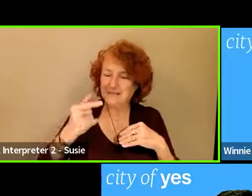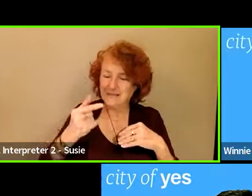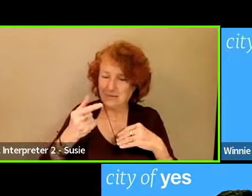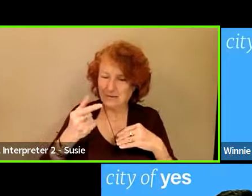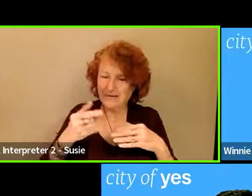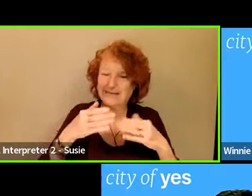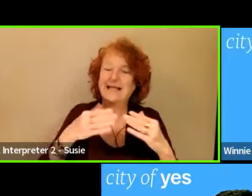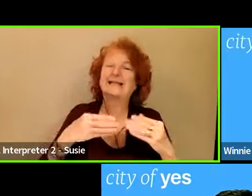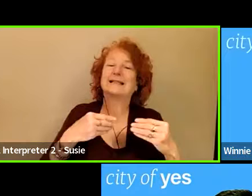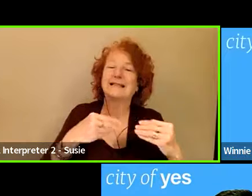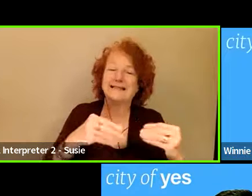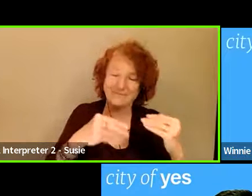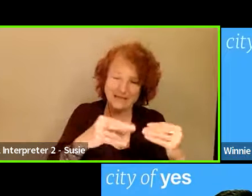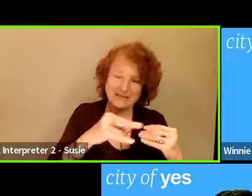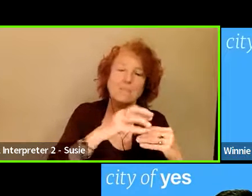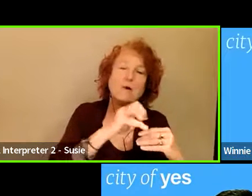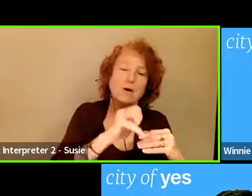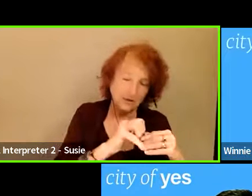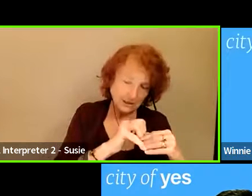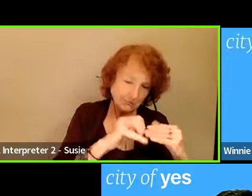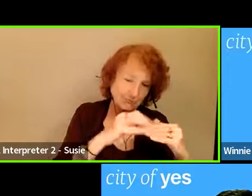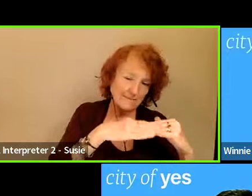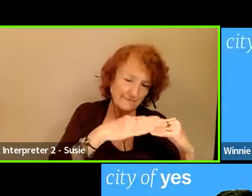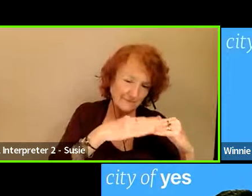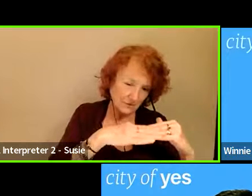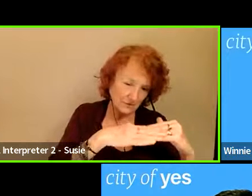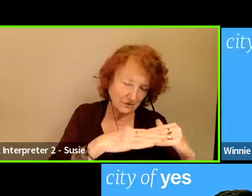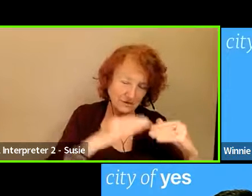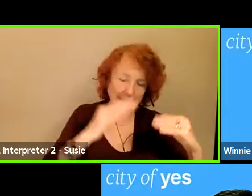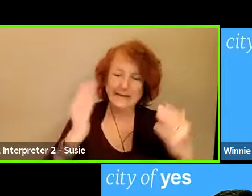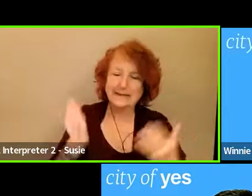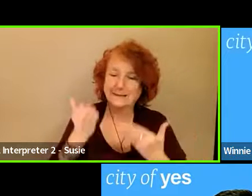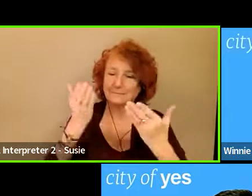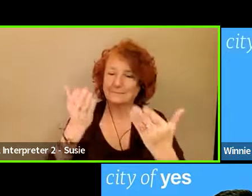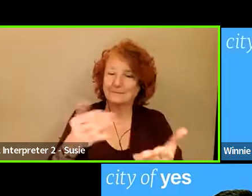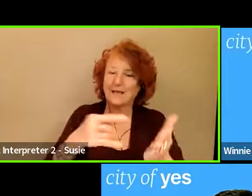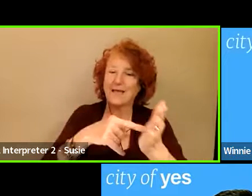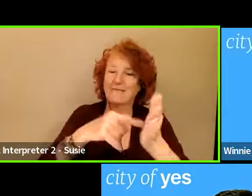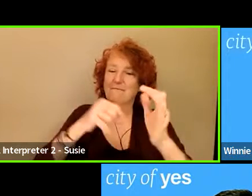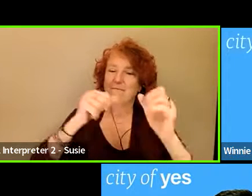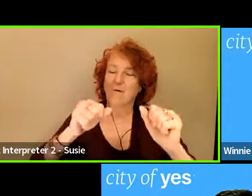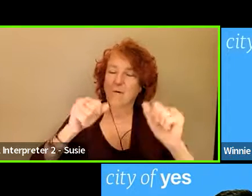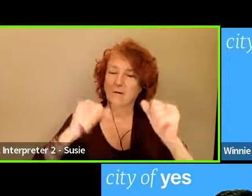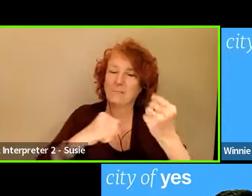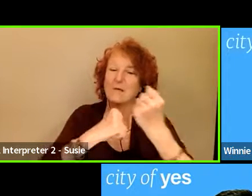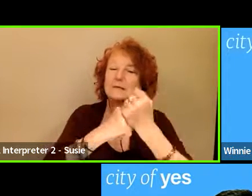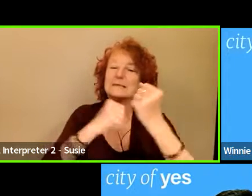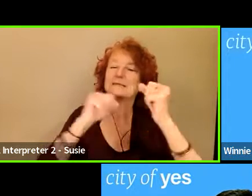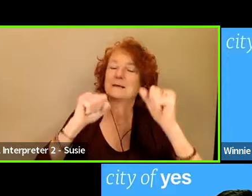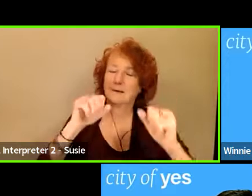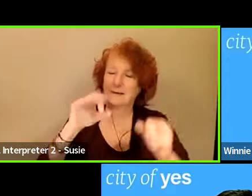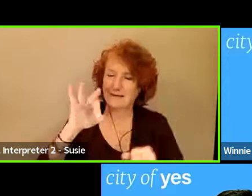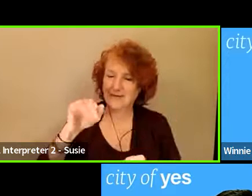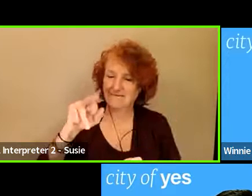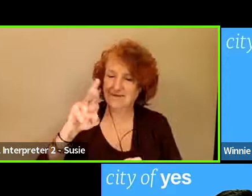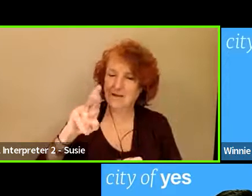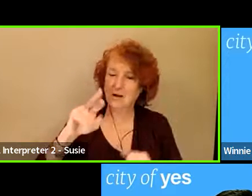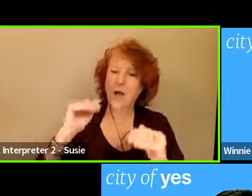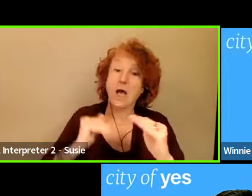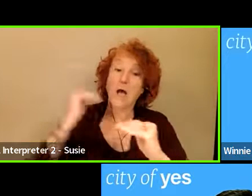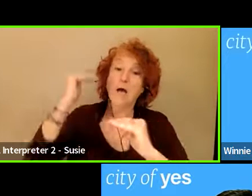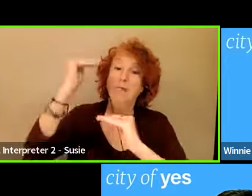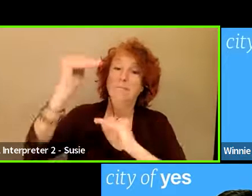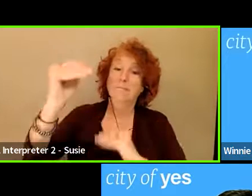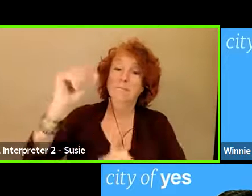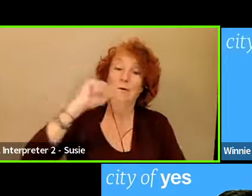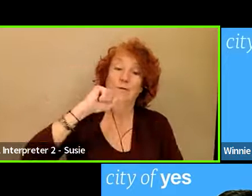where it is, and then floating affordable and supportive FARs up to the senior affordable level. So